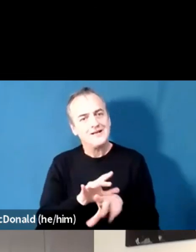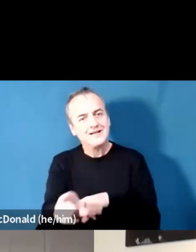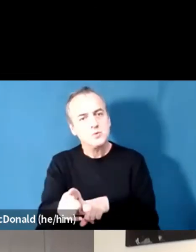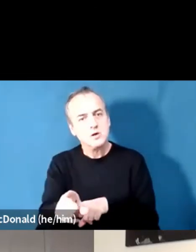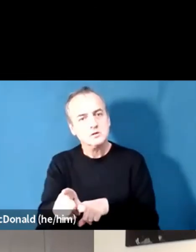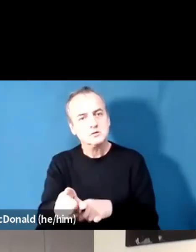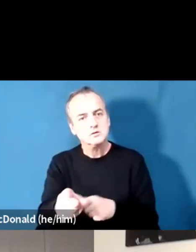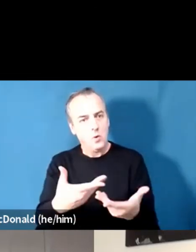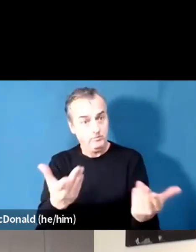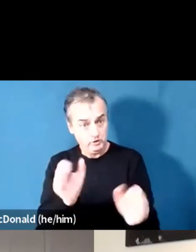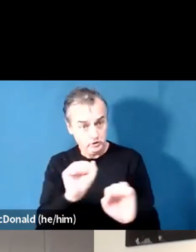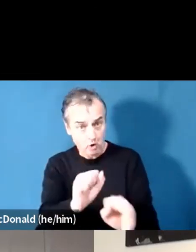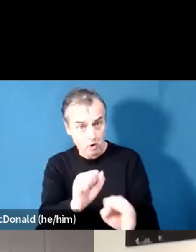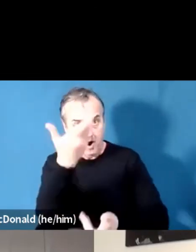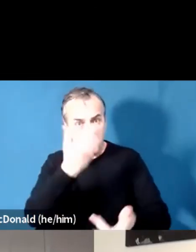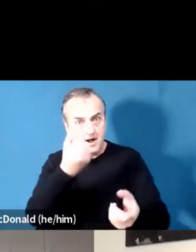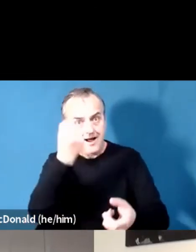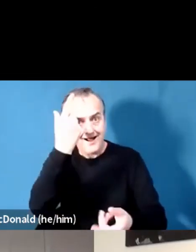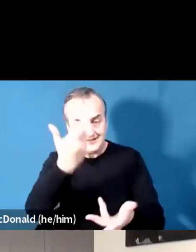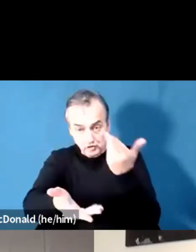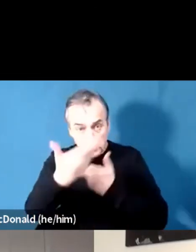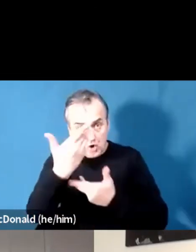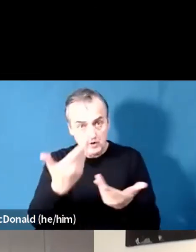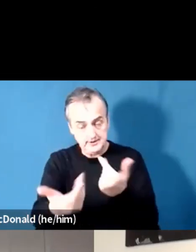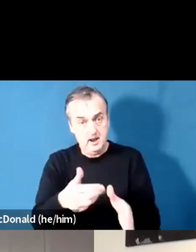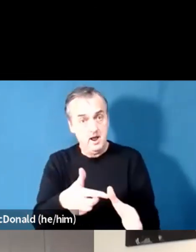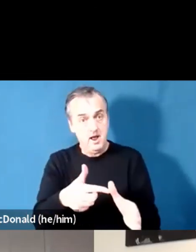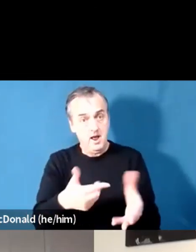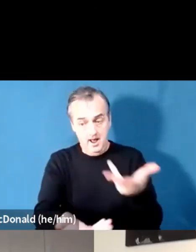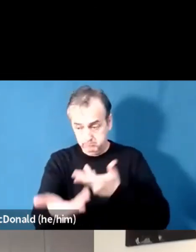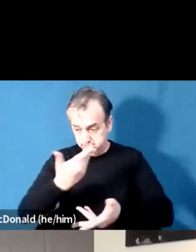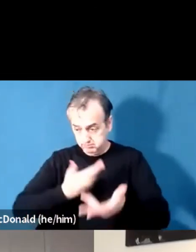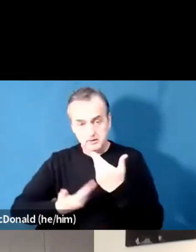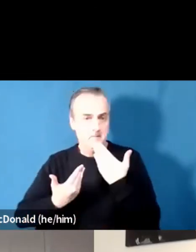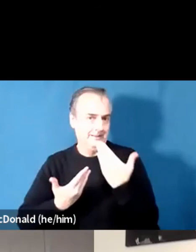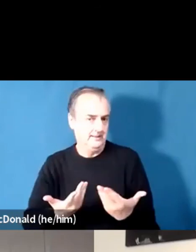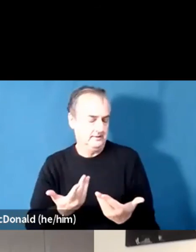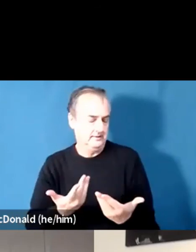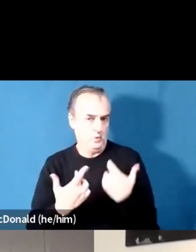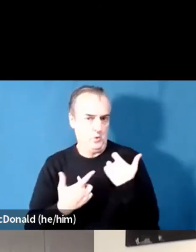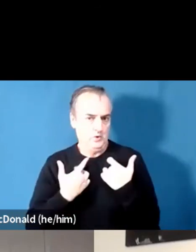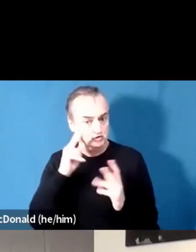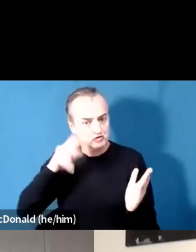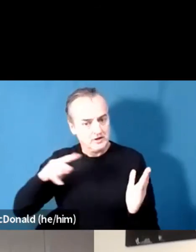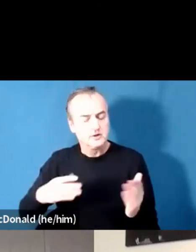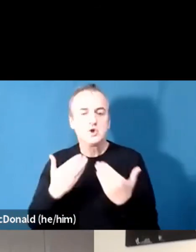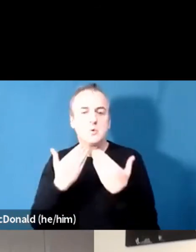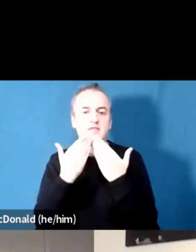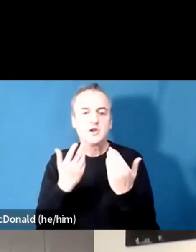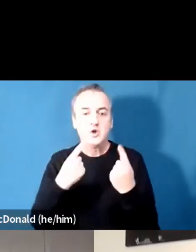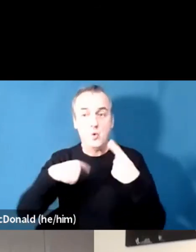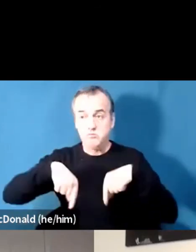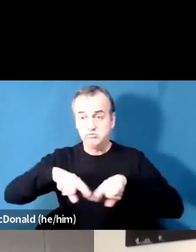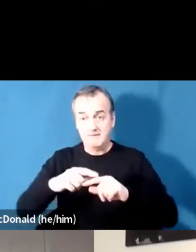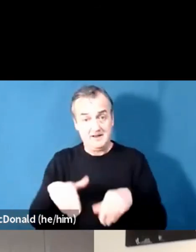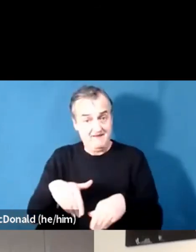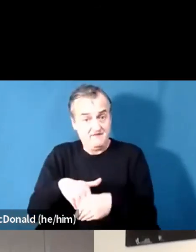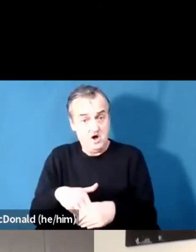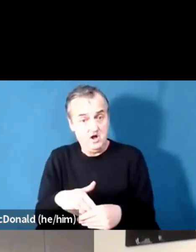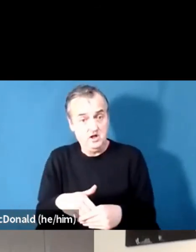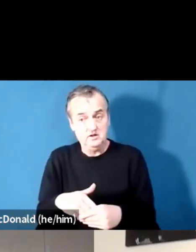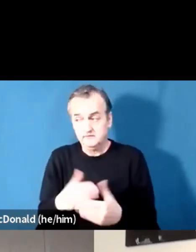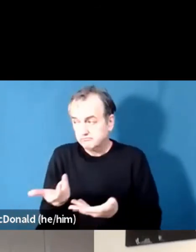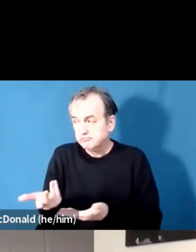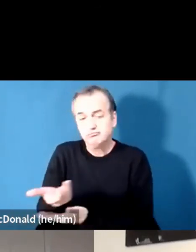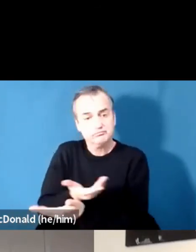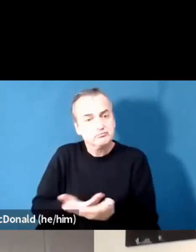hearing your ideas and your pitches. And all those stories. thank you so much to everyone who's taught today